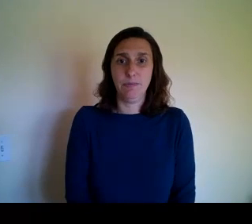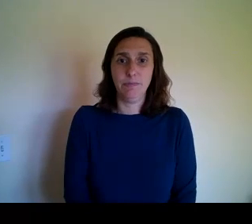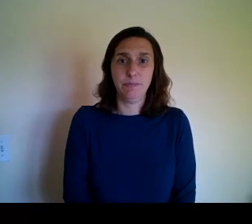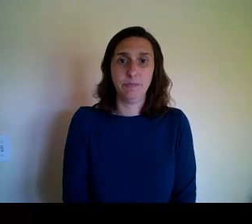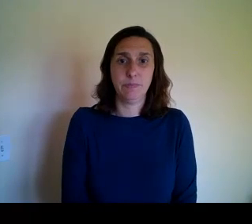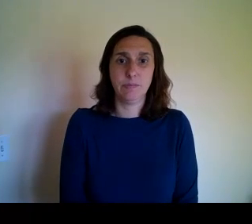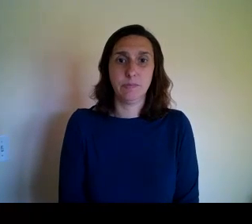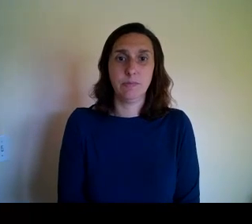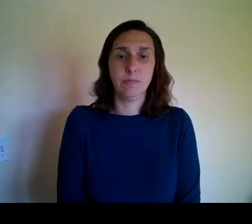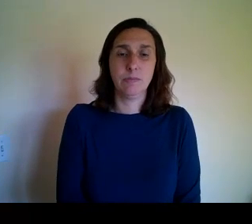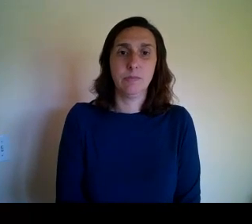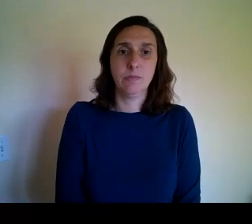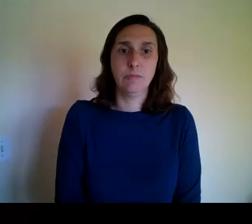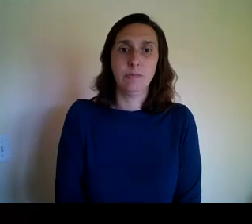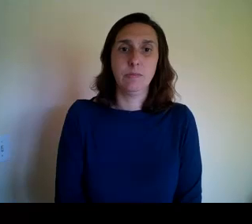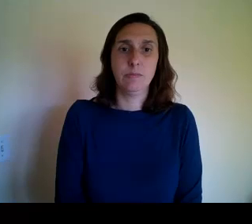I think technically,